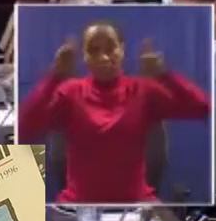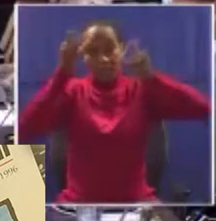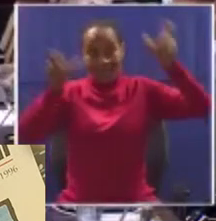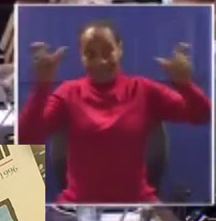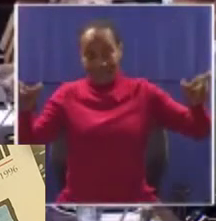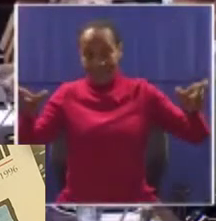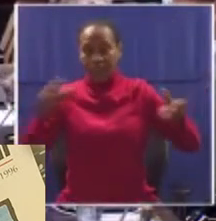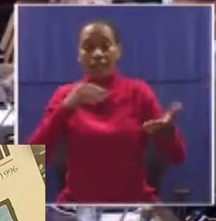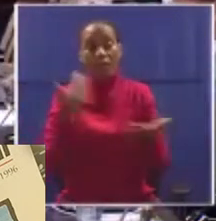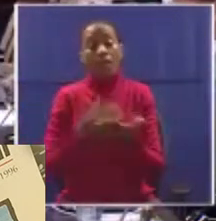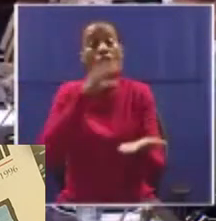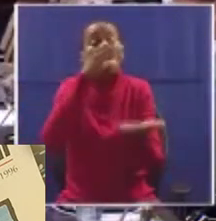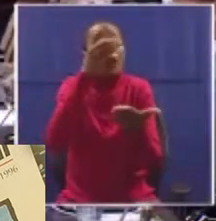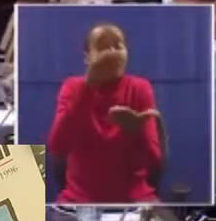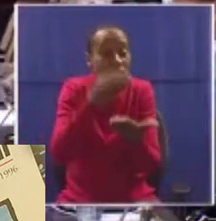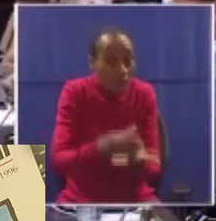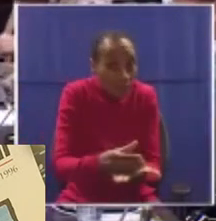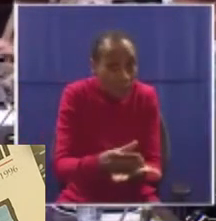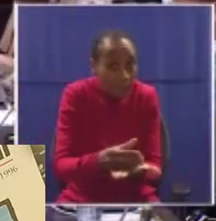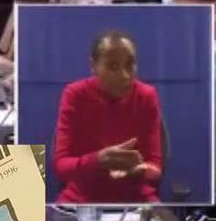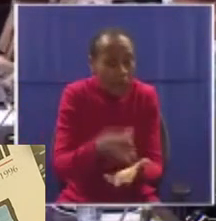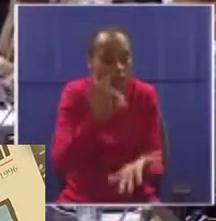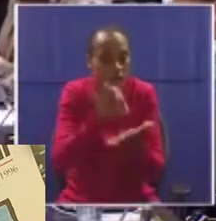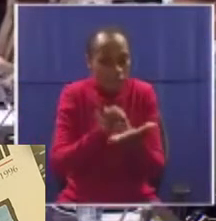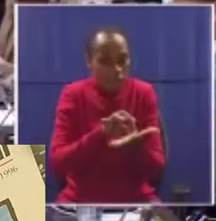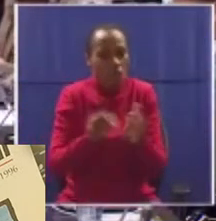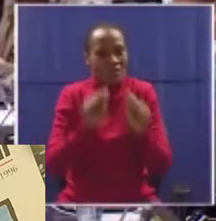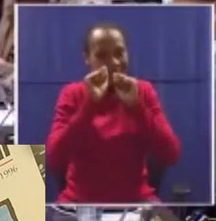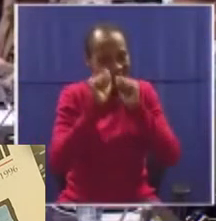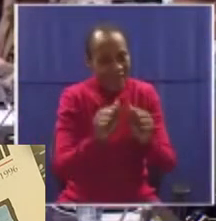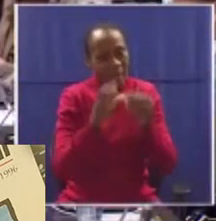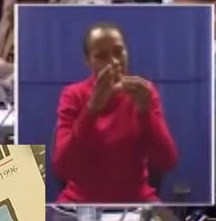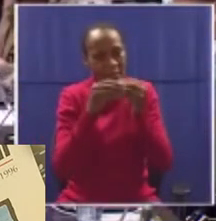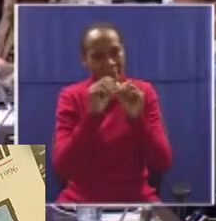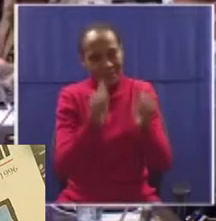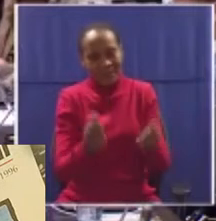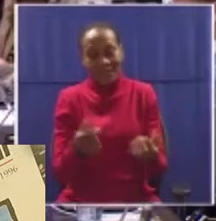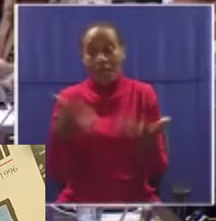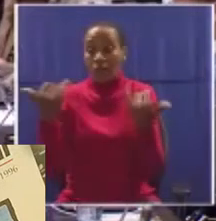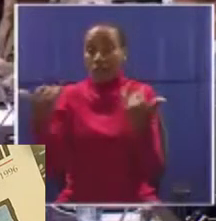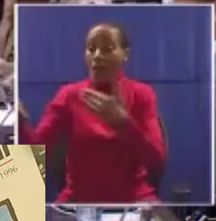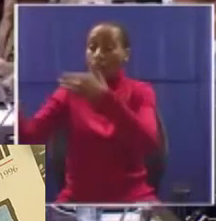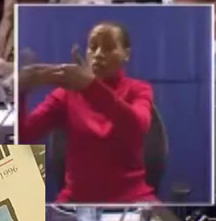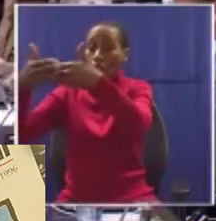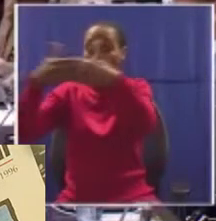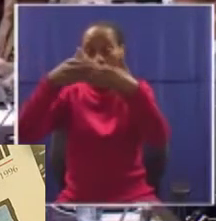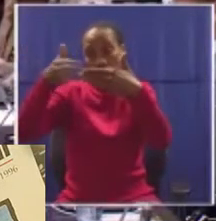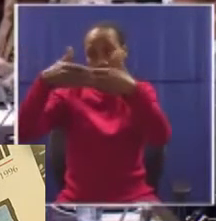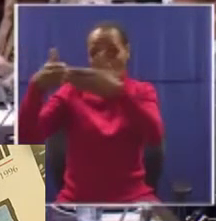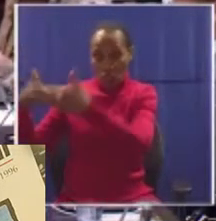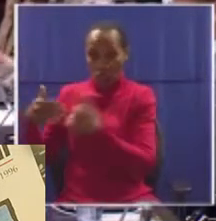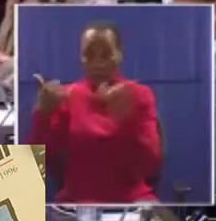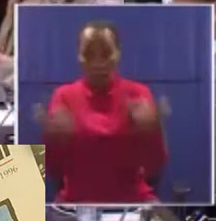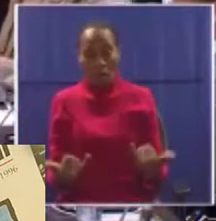to confirm the votes of their members the doors will remain closed and the virtual